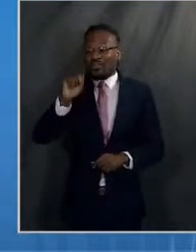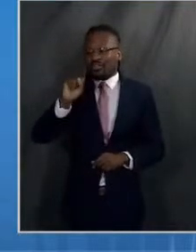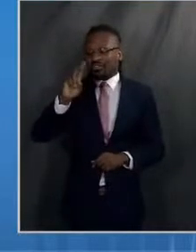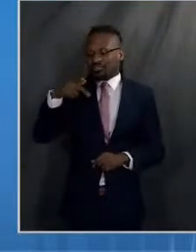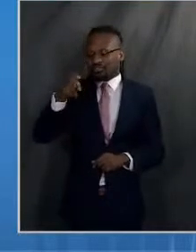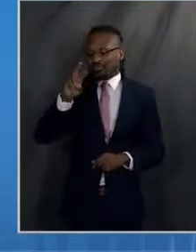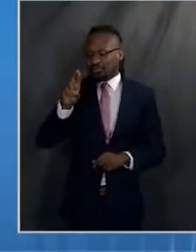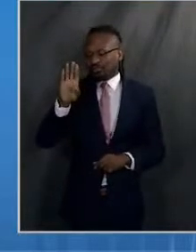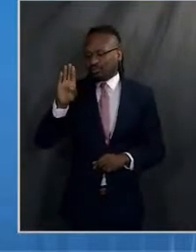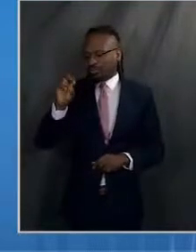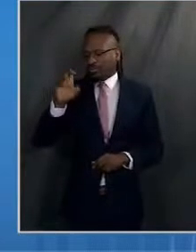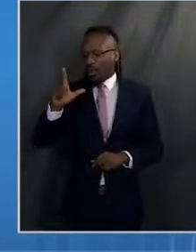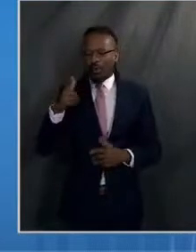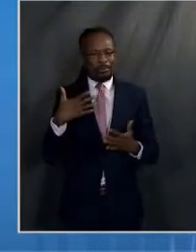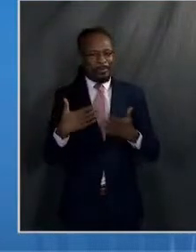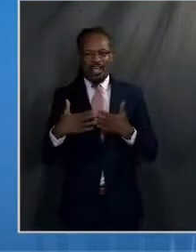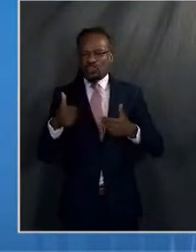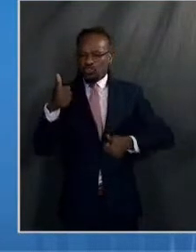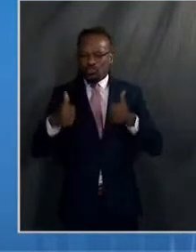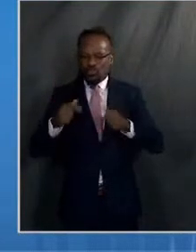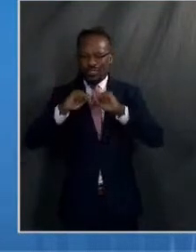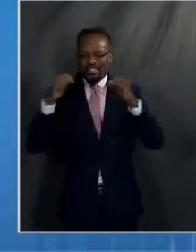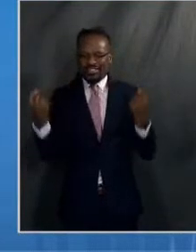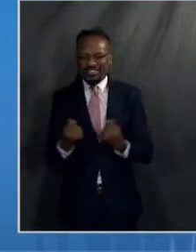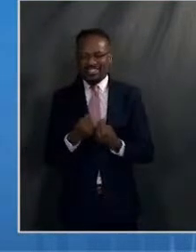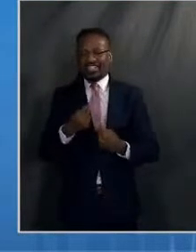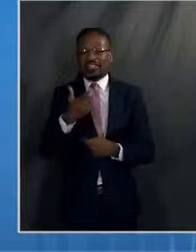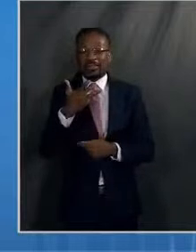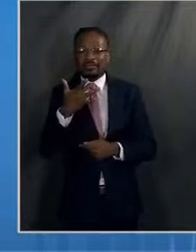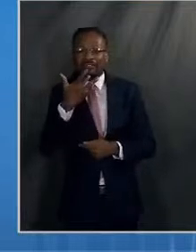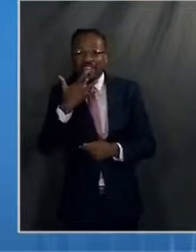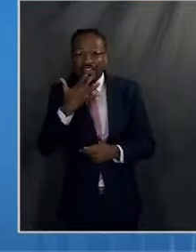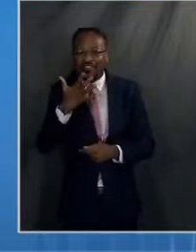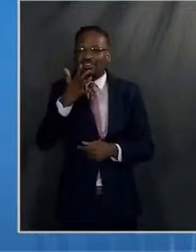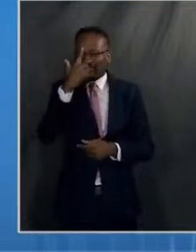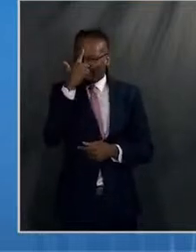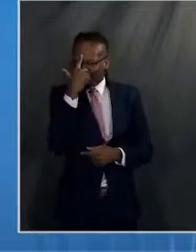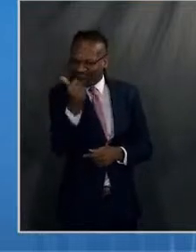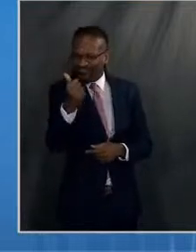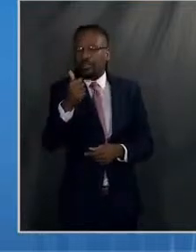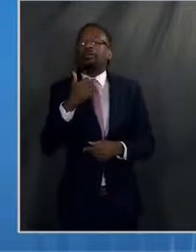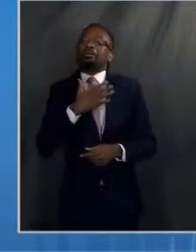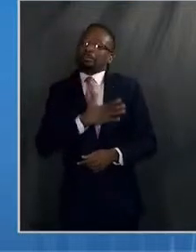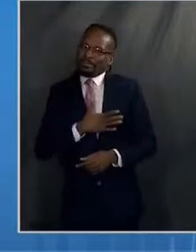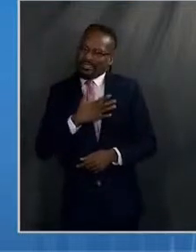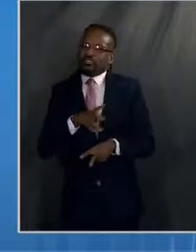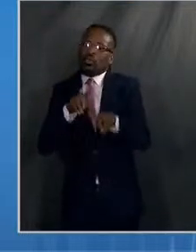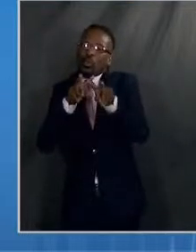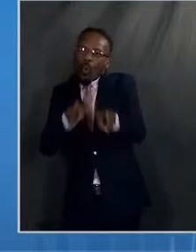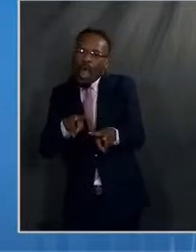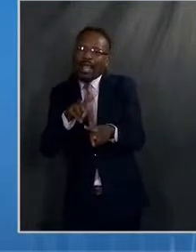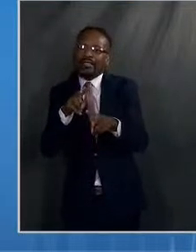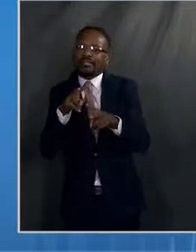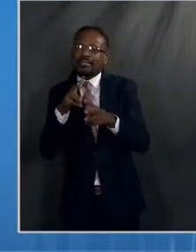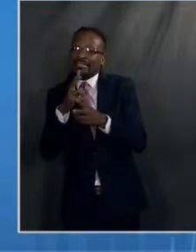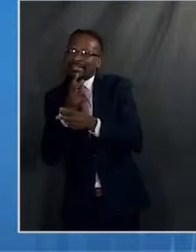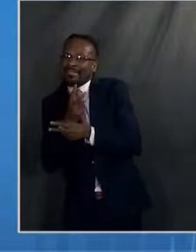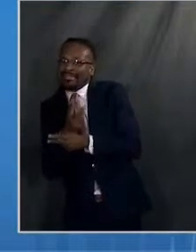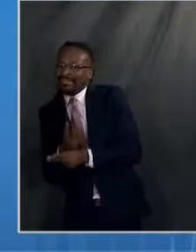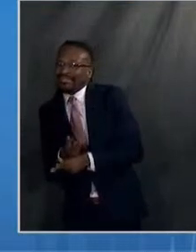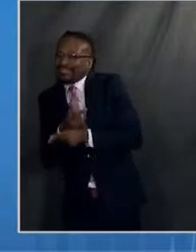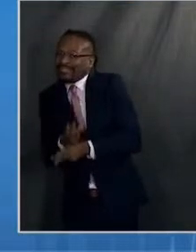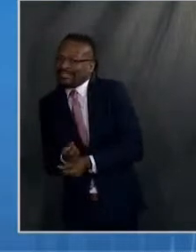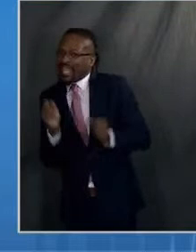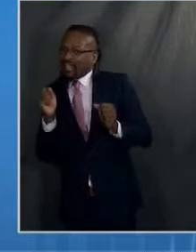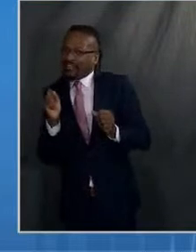is your favorite, please watch the Super Bowl safely, gathering only virtually or with the people you live with.